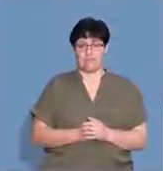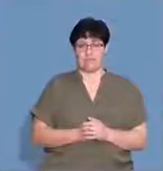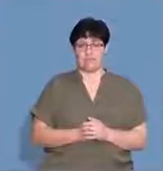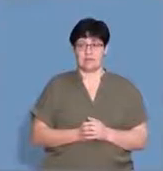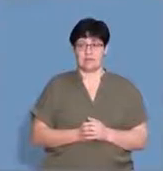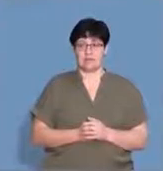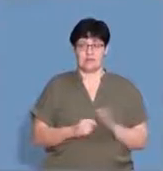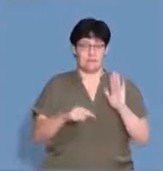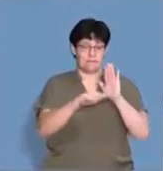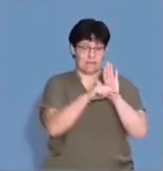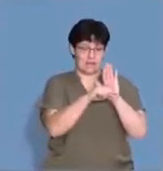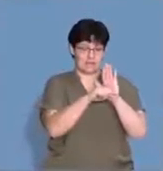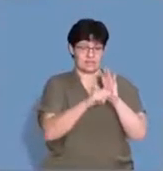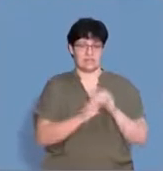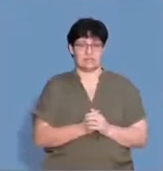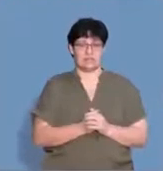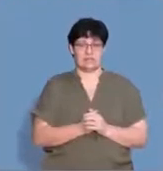Okay, and I'm minusing,